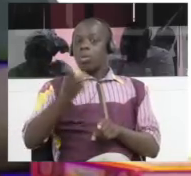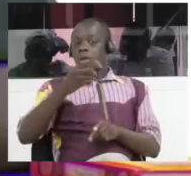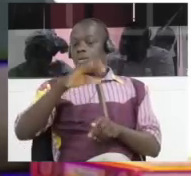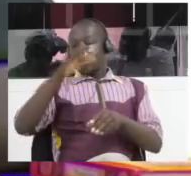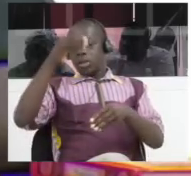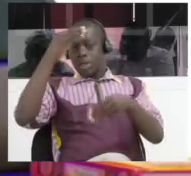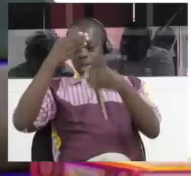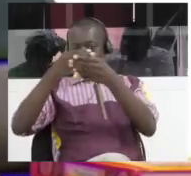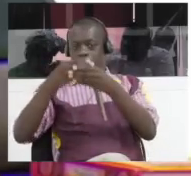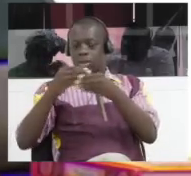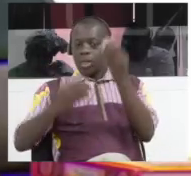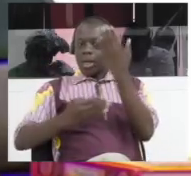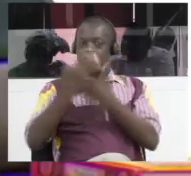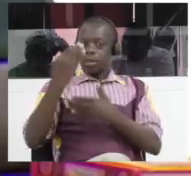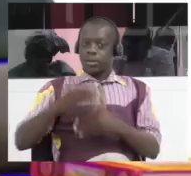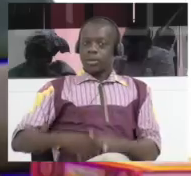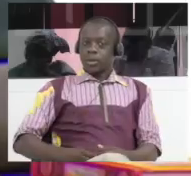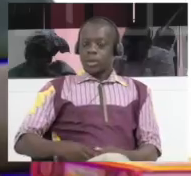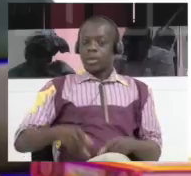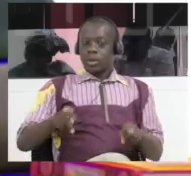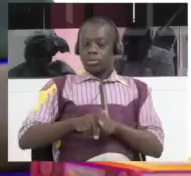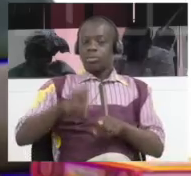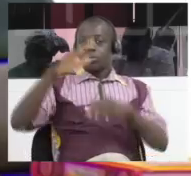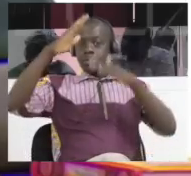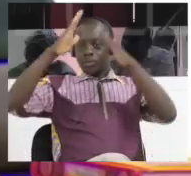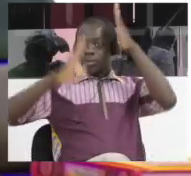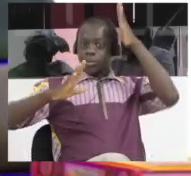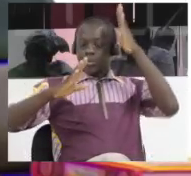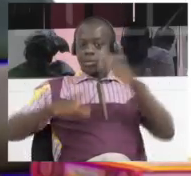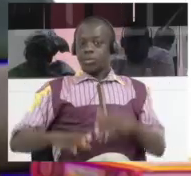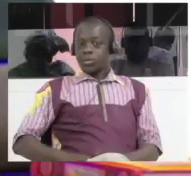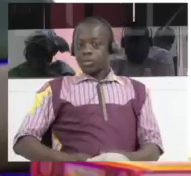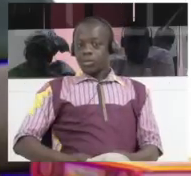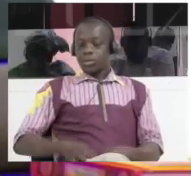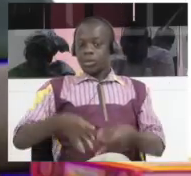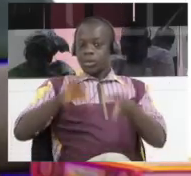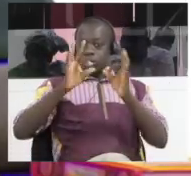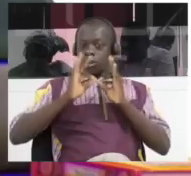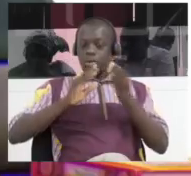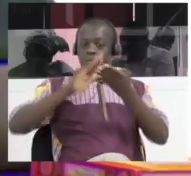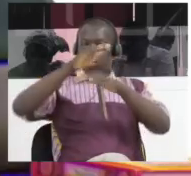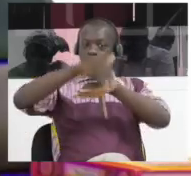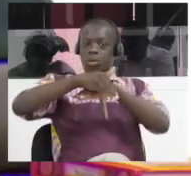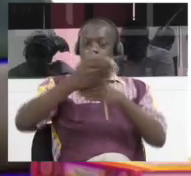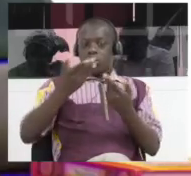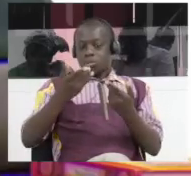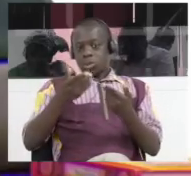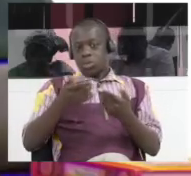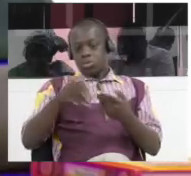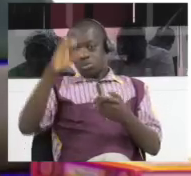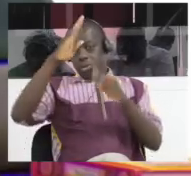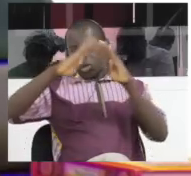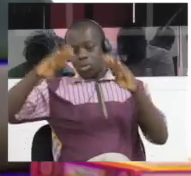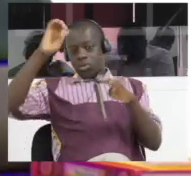what we have earlier learned, that the soldiers have taken over State House. The